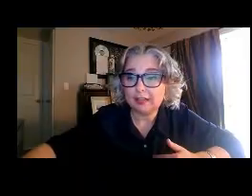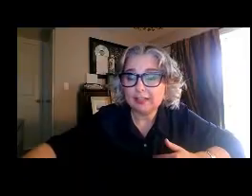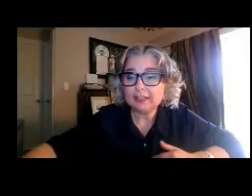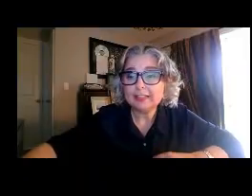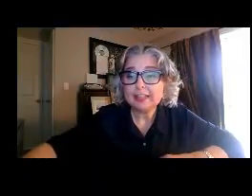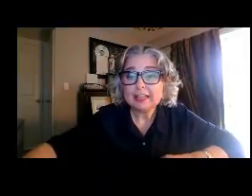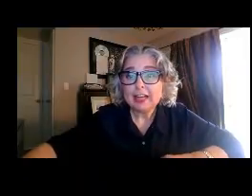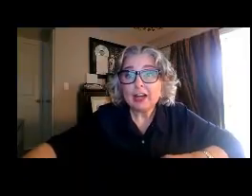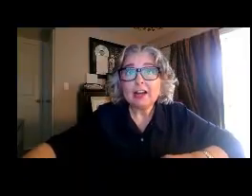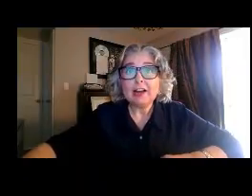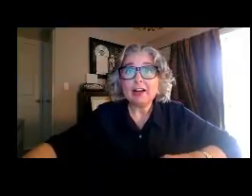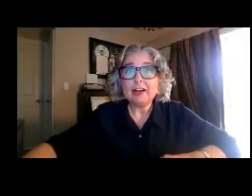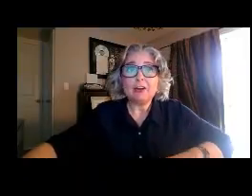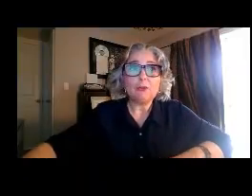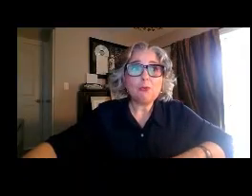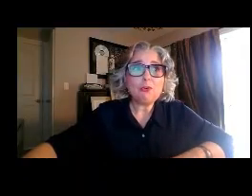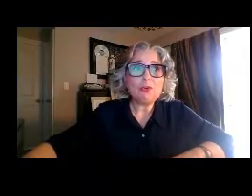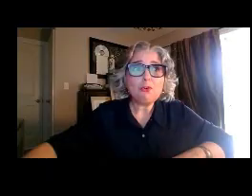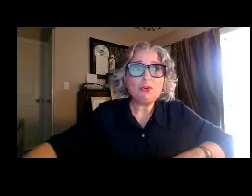48042879.